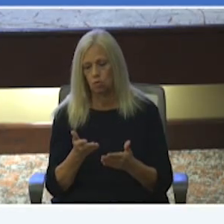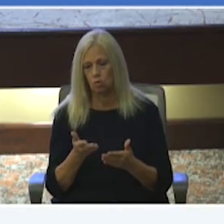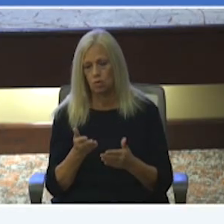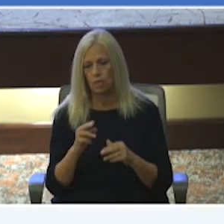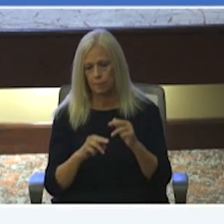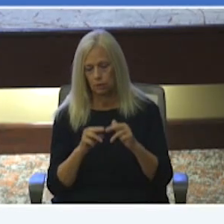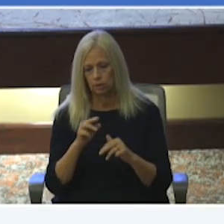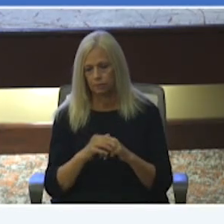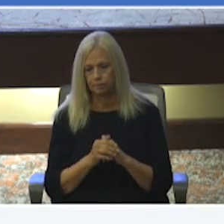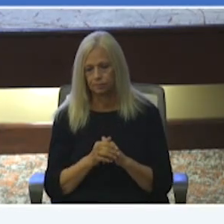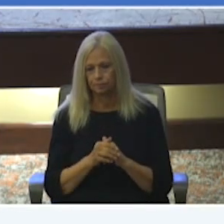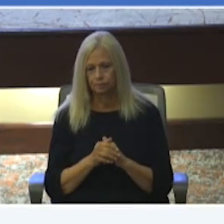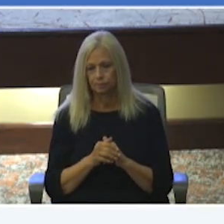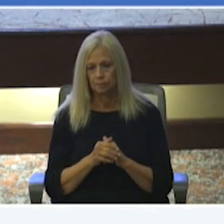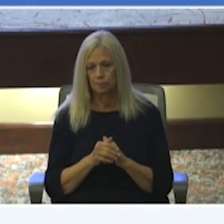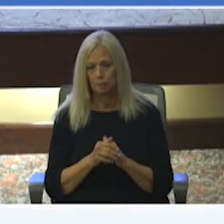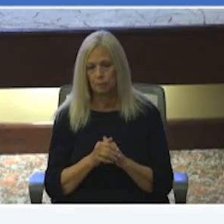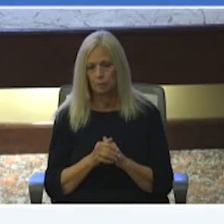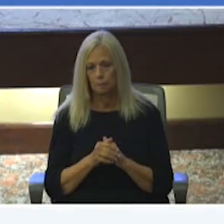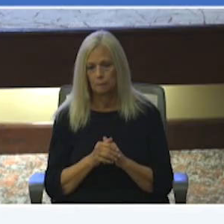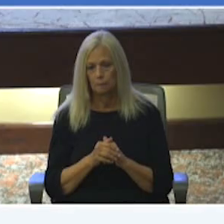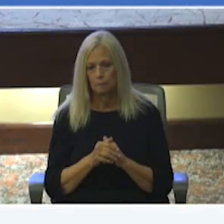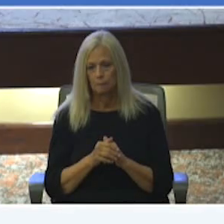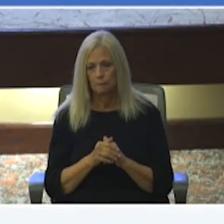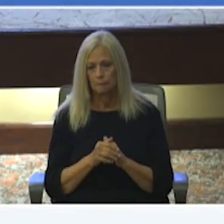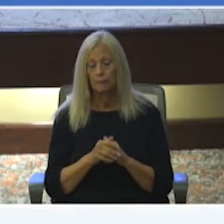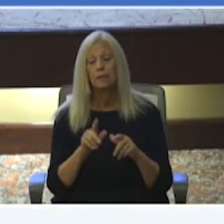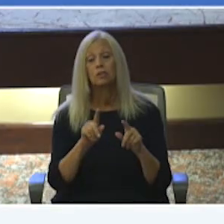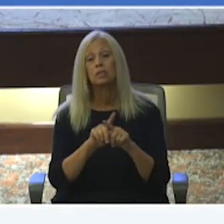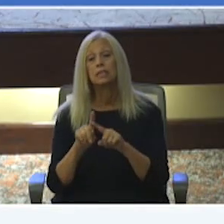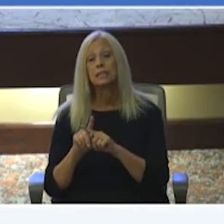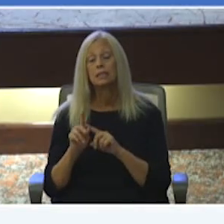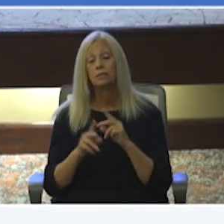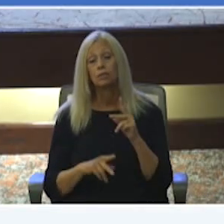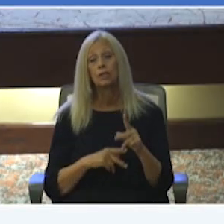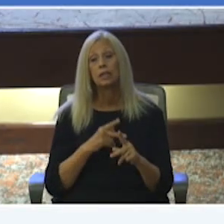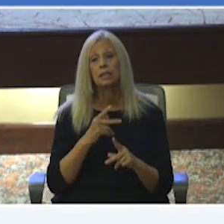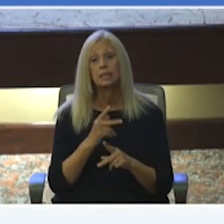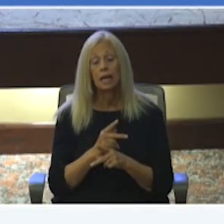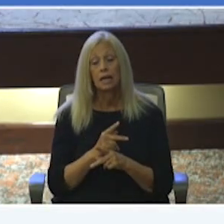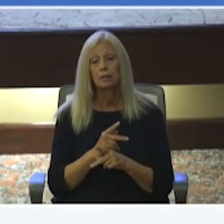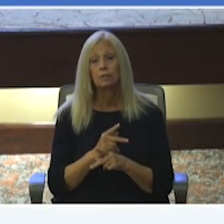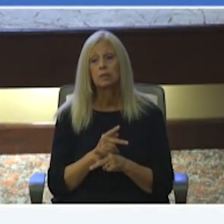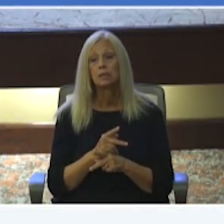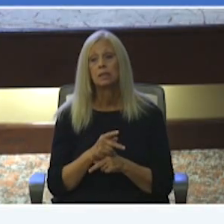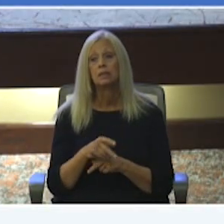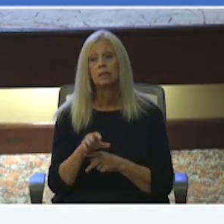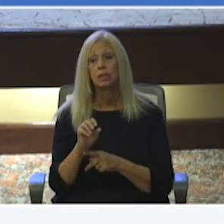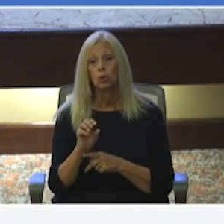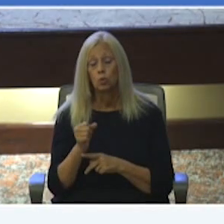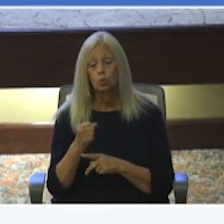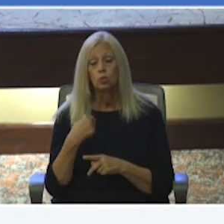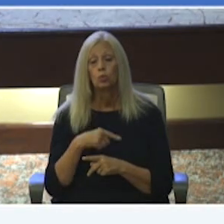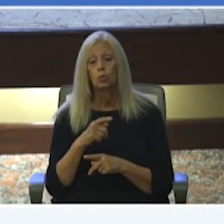And then in practice, there's a lot of different types of COs that we issue